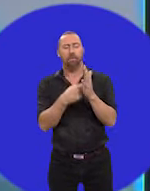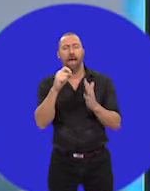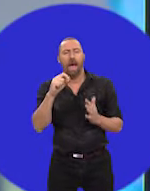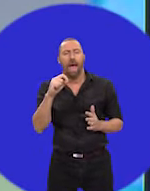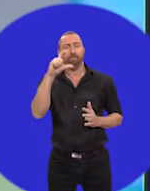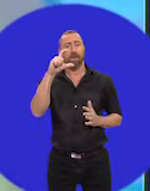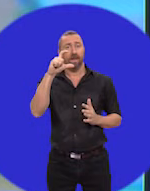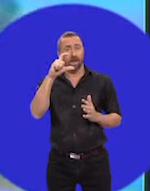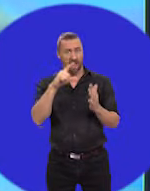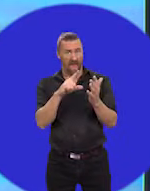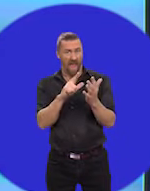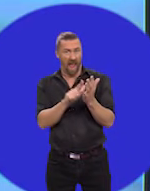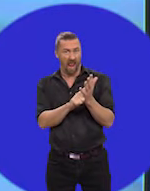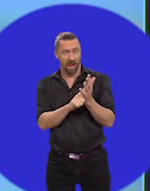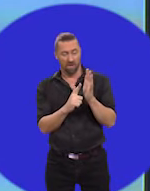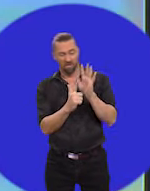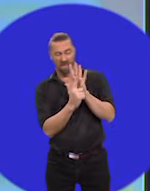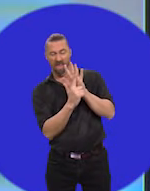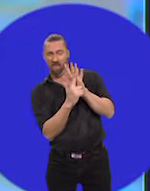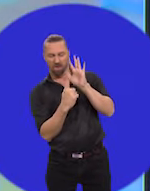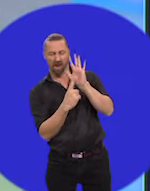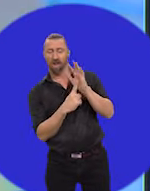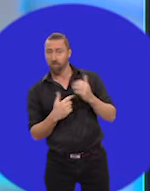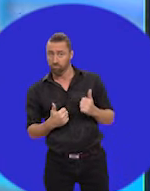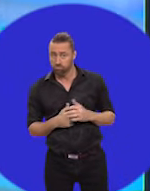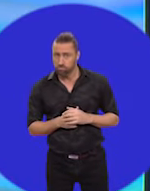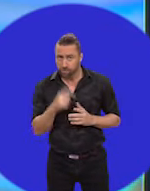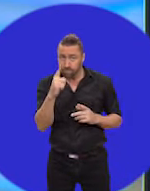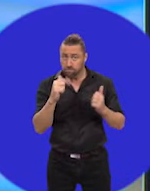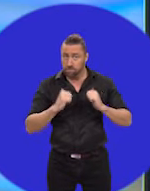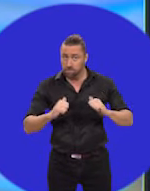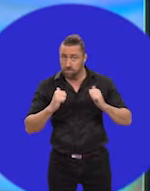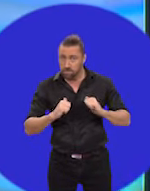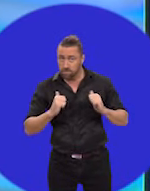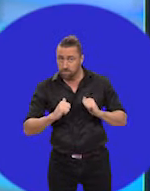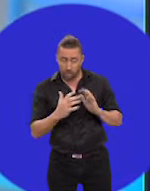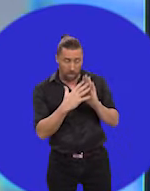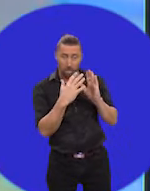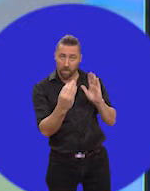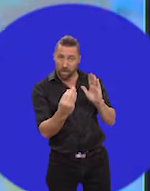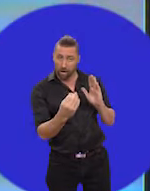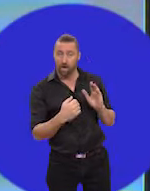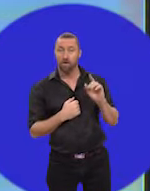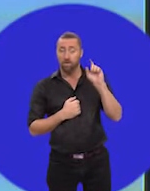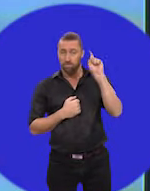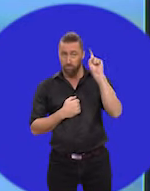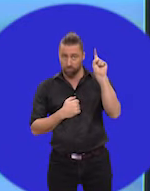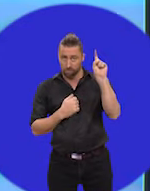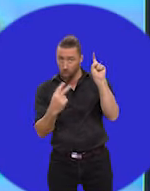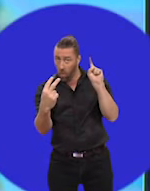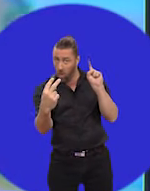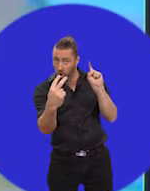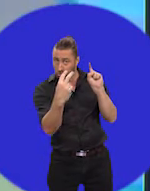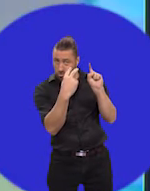L? We can have a go at tracing that one together too. Would you like to have a go? You ready? Pointer